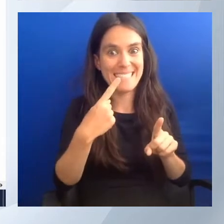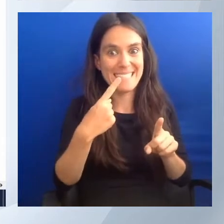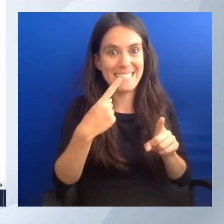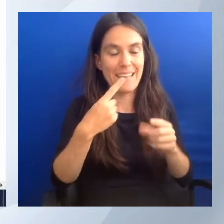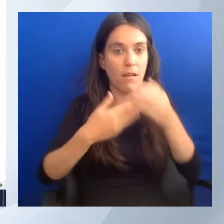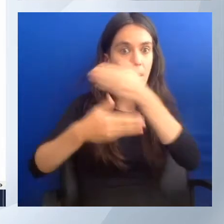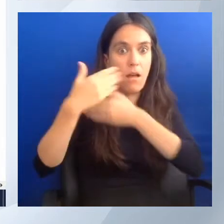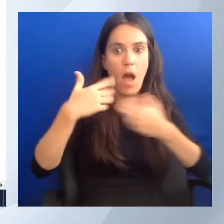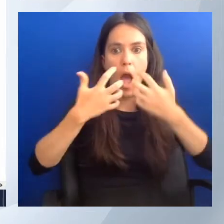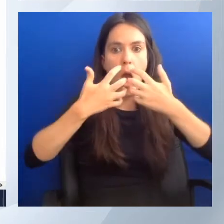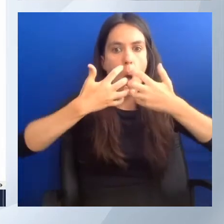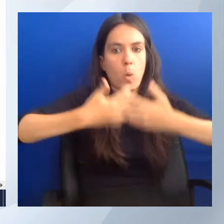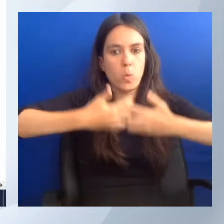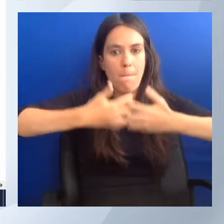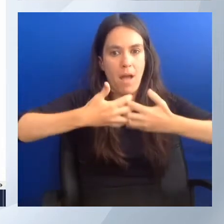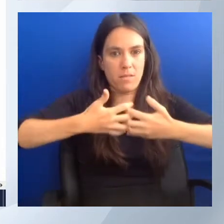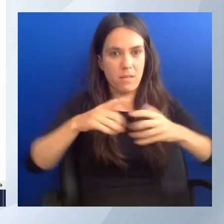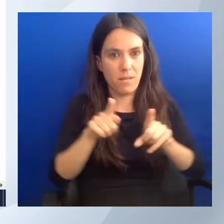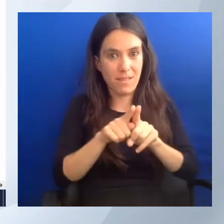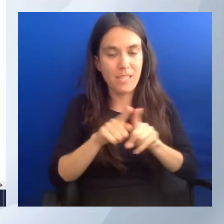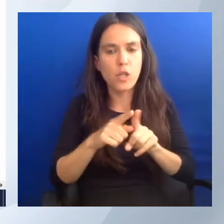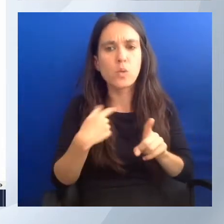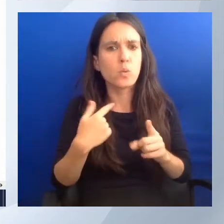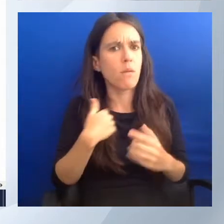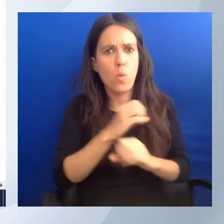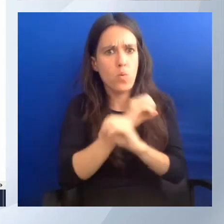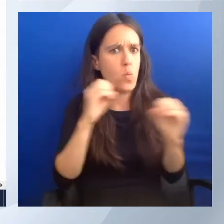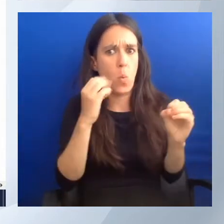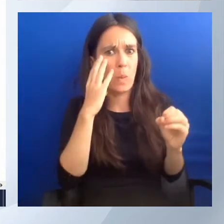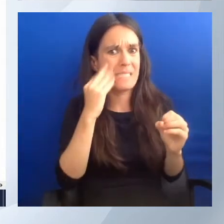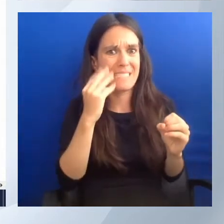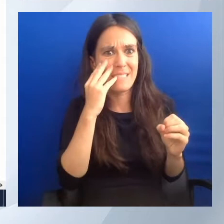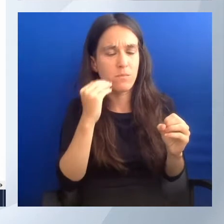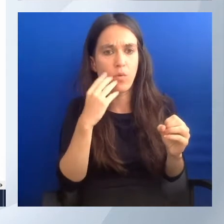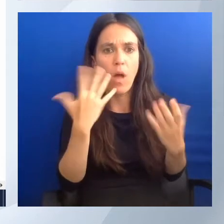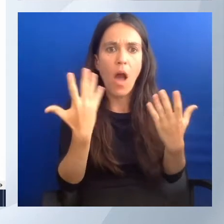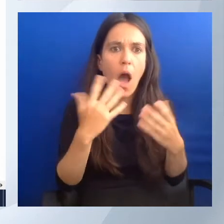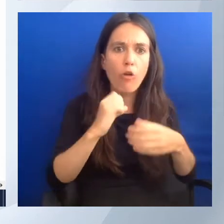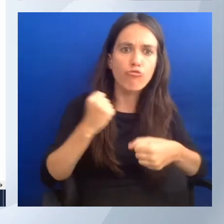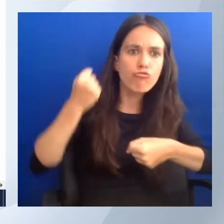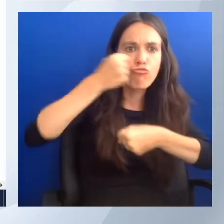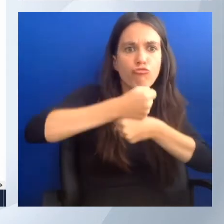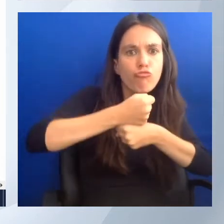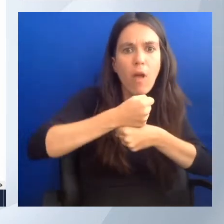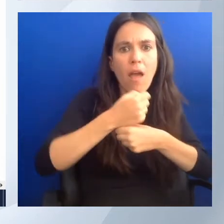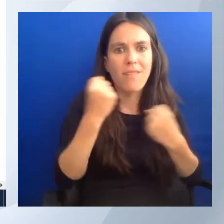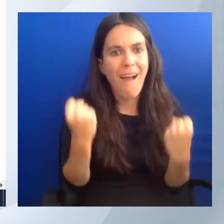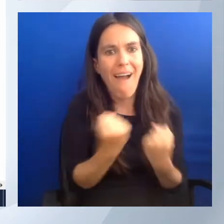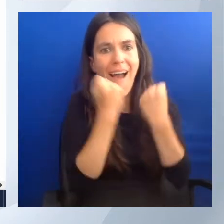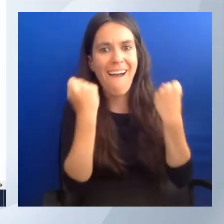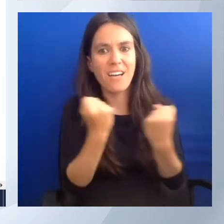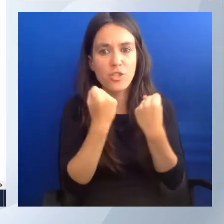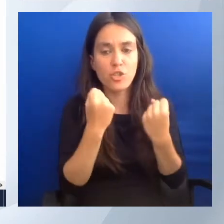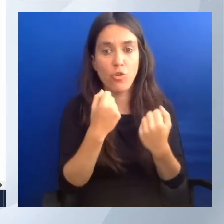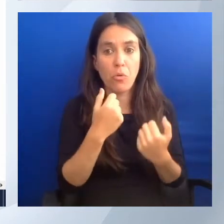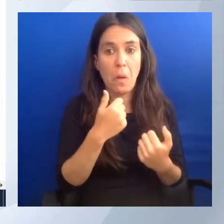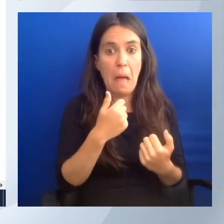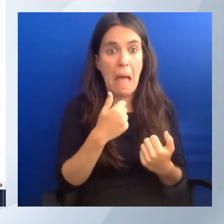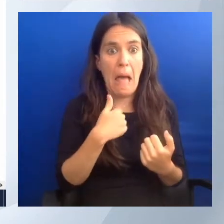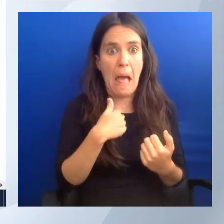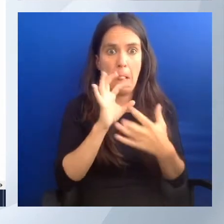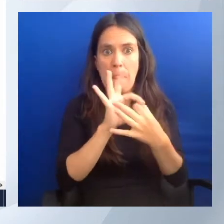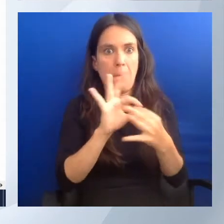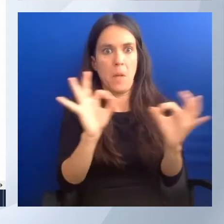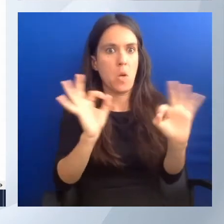automatically. So I don't have any experience with creating GitHub actions. I haven't done anything with them so far, but what